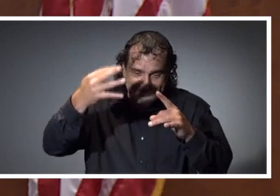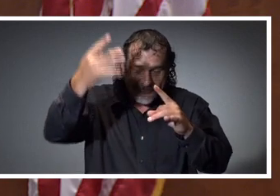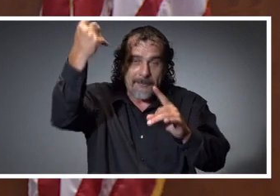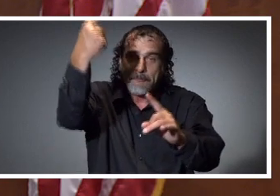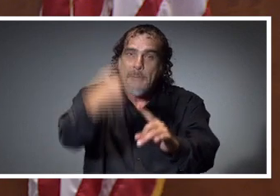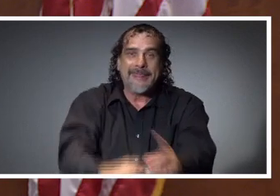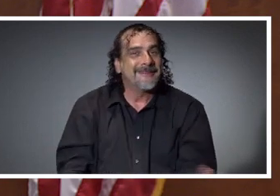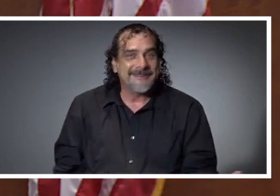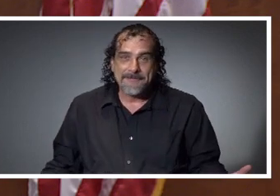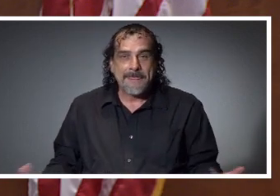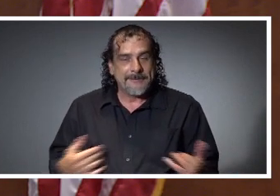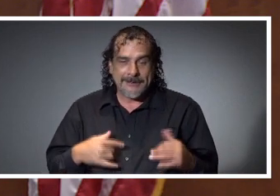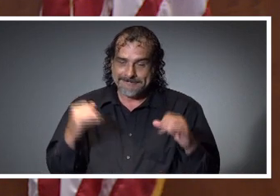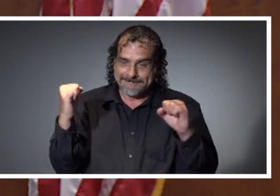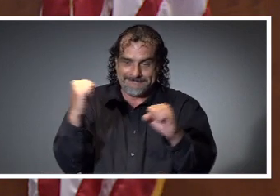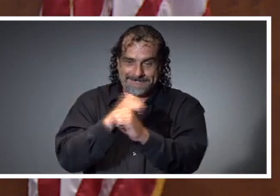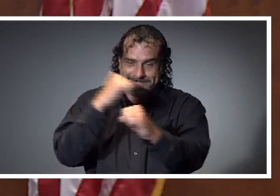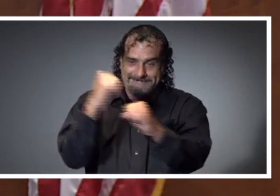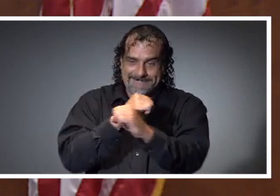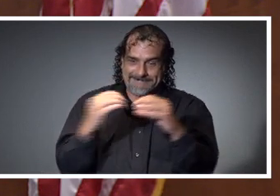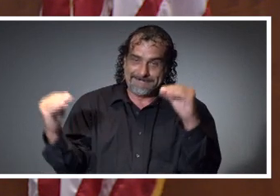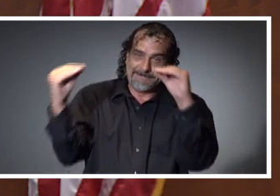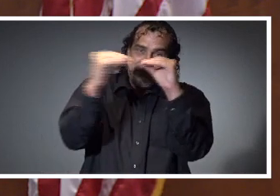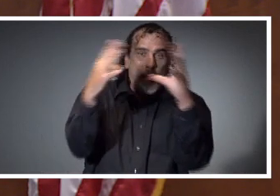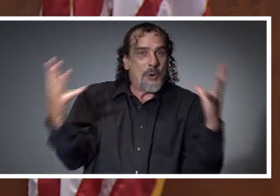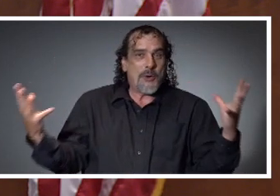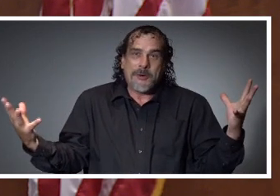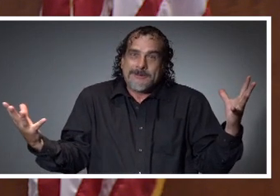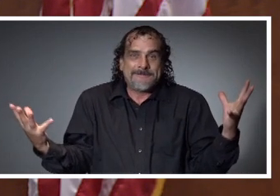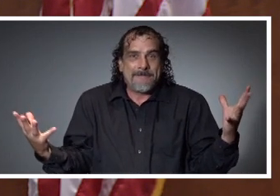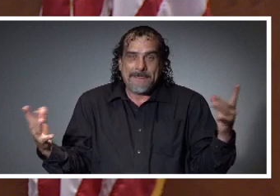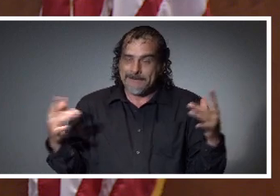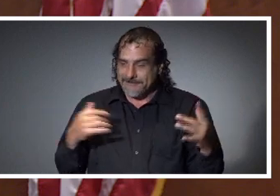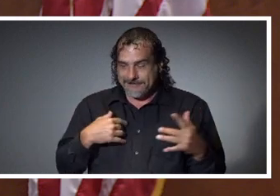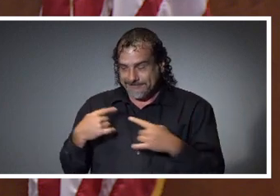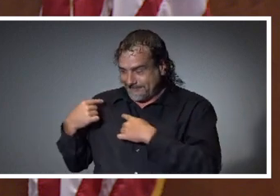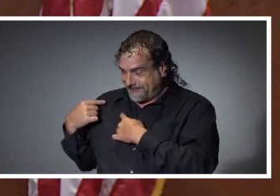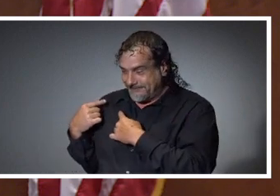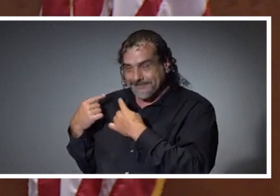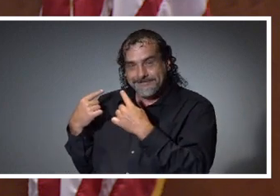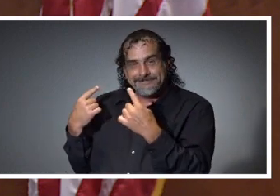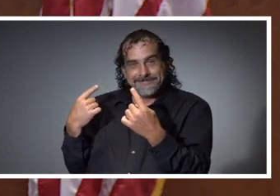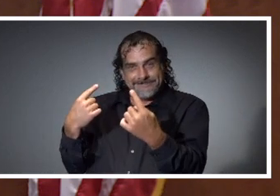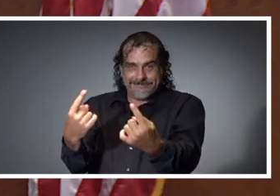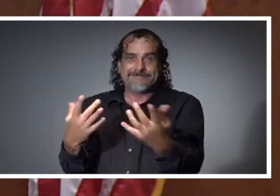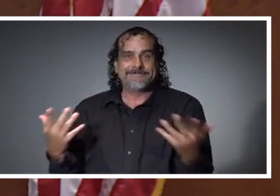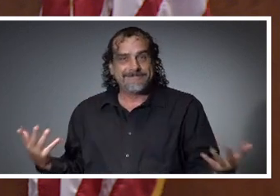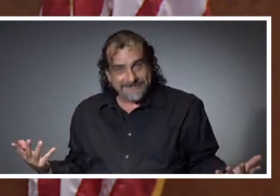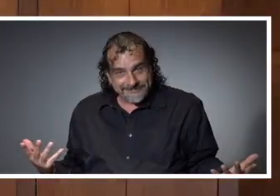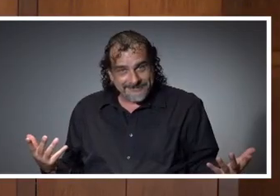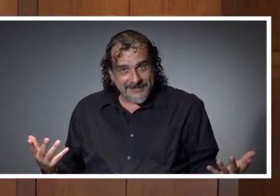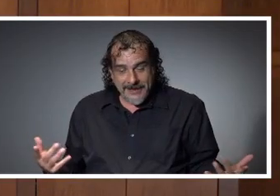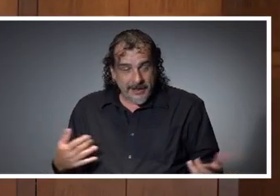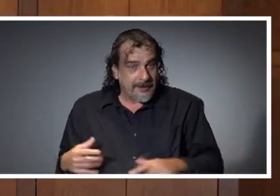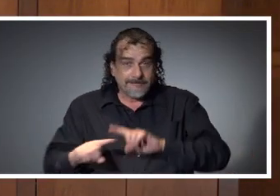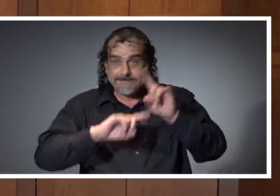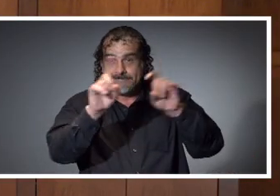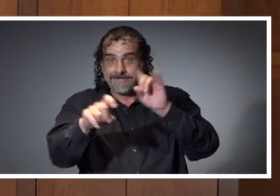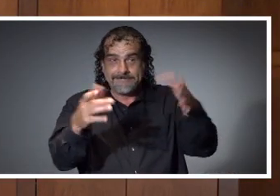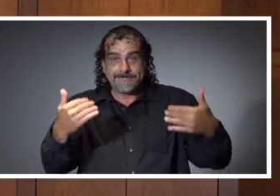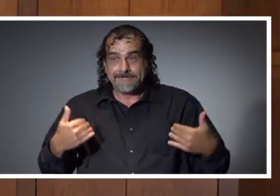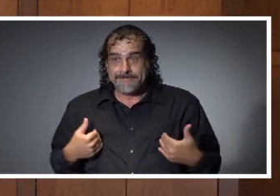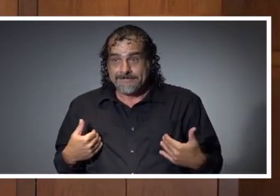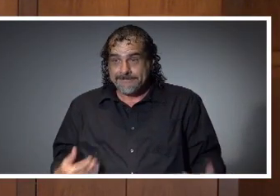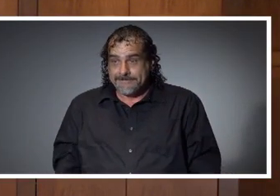continue to be fighting this virus just as we have been for the vast majority of this year. So with that, I'll turn it over to questions. Courtney